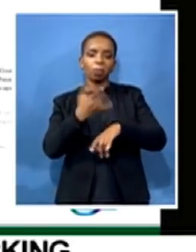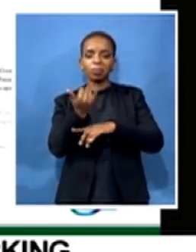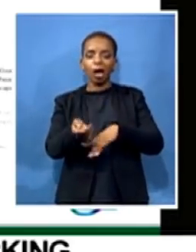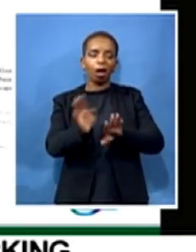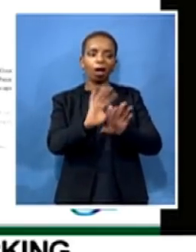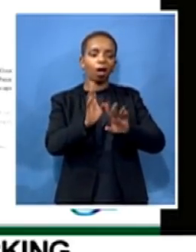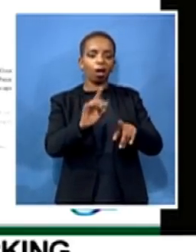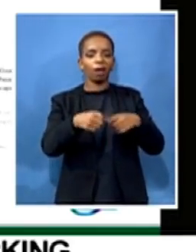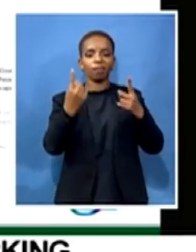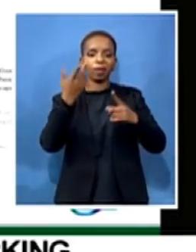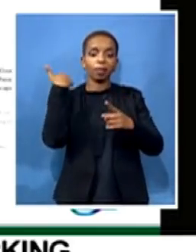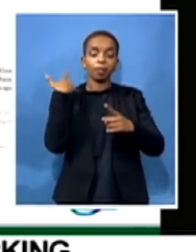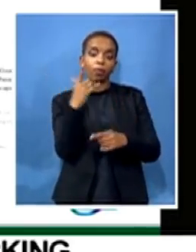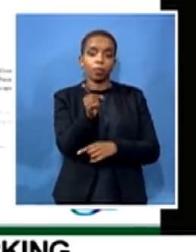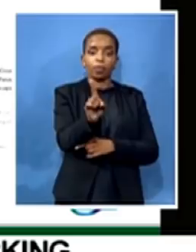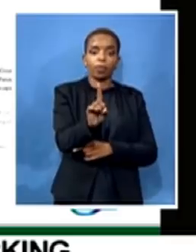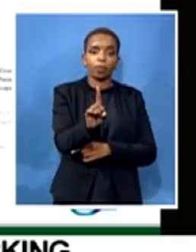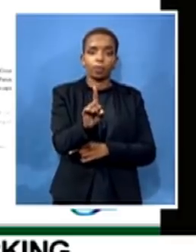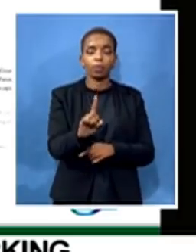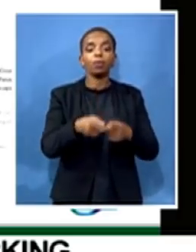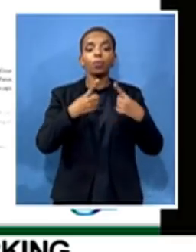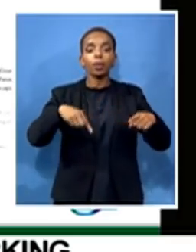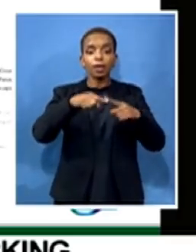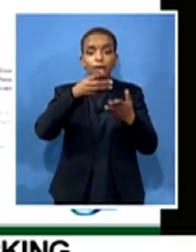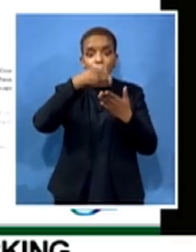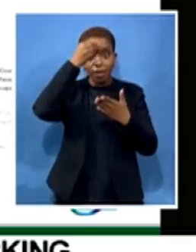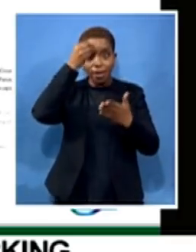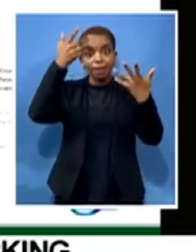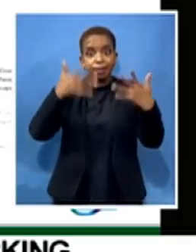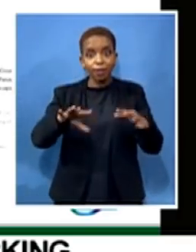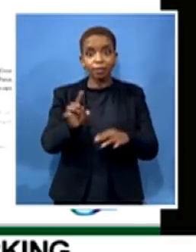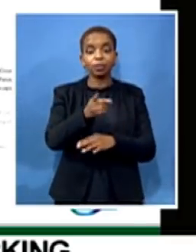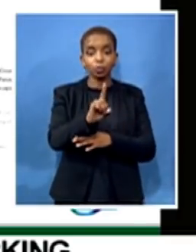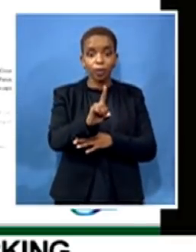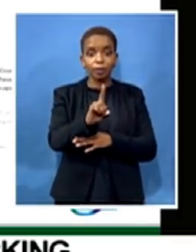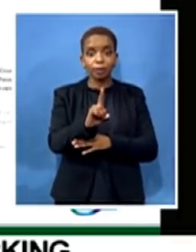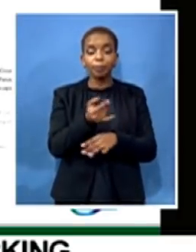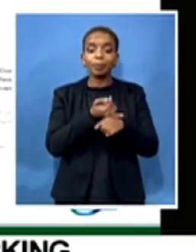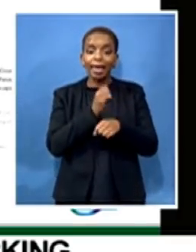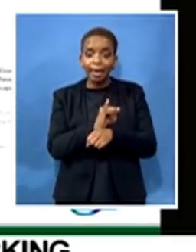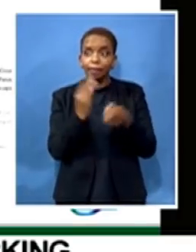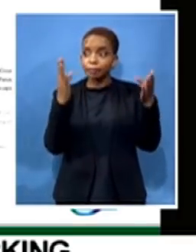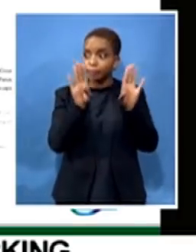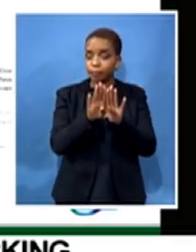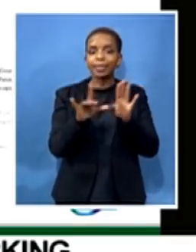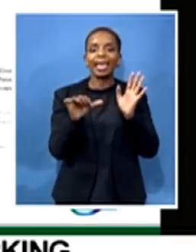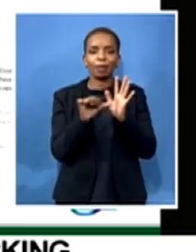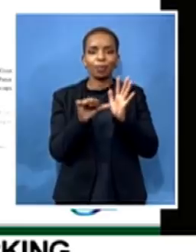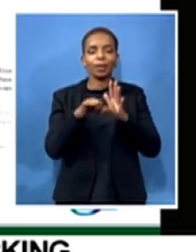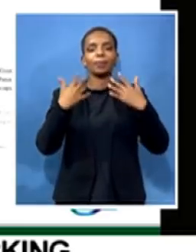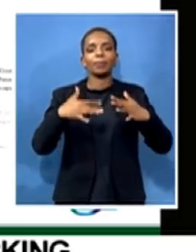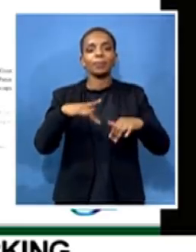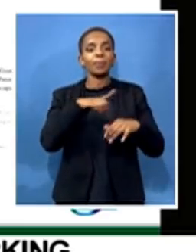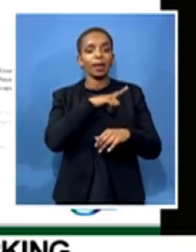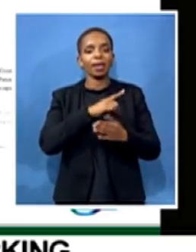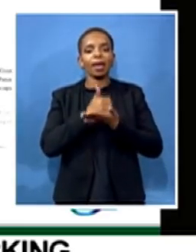learned is that flattening the curve early is important. This we compare with what we've seen when we compare ourselves with the United